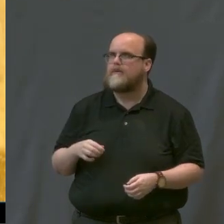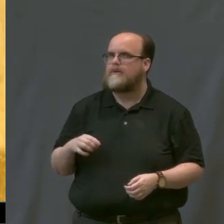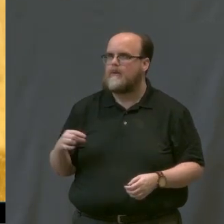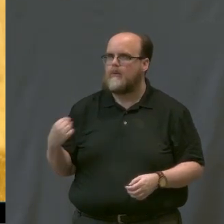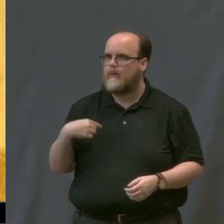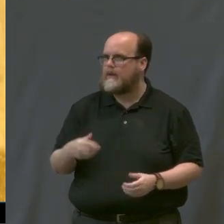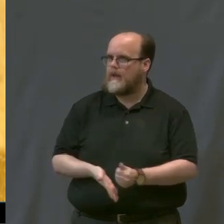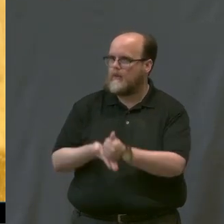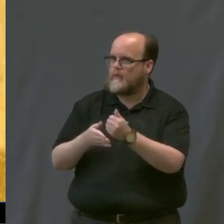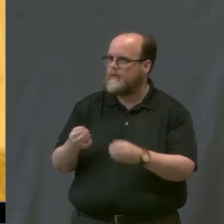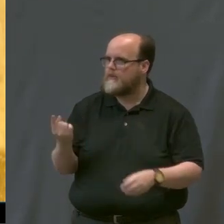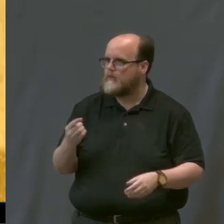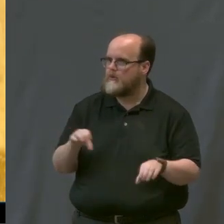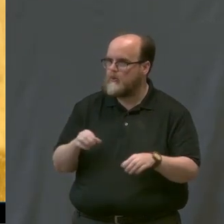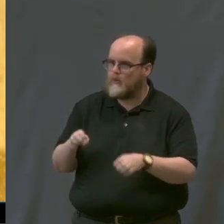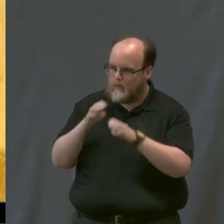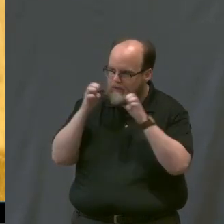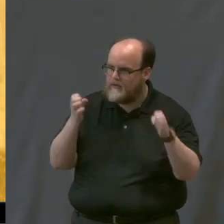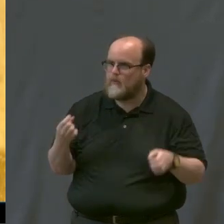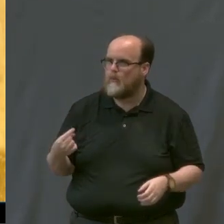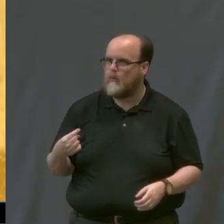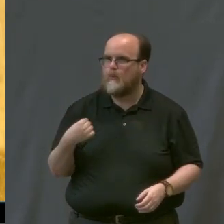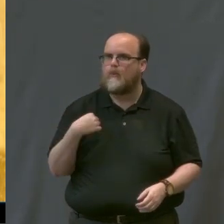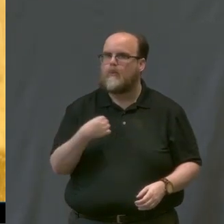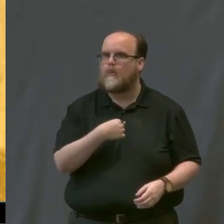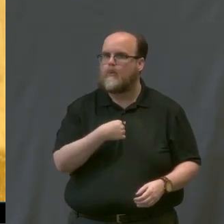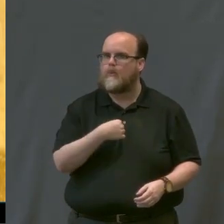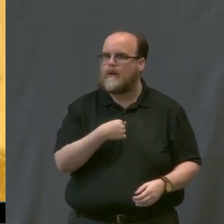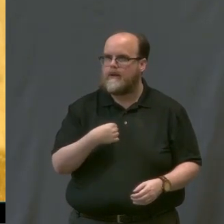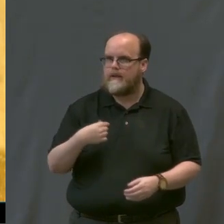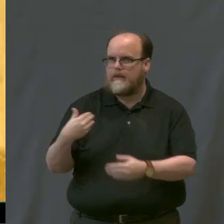to do evil, are we going to be held blameless?